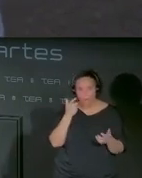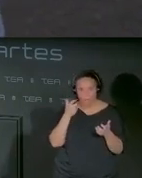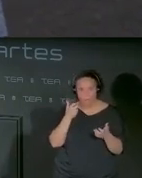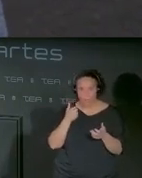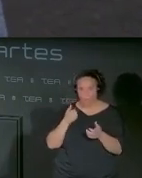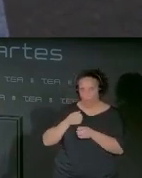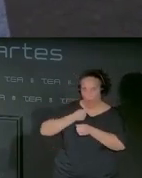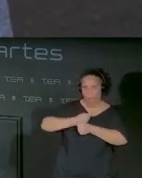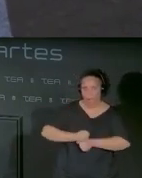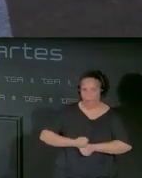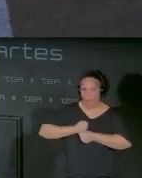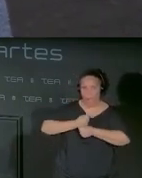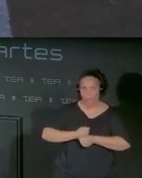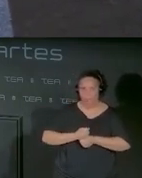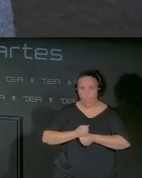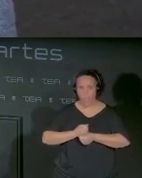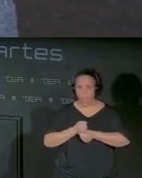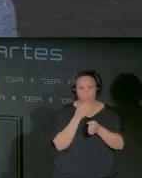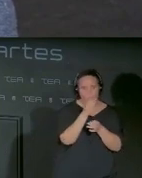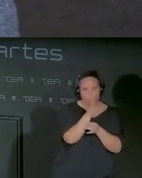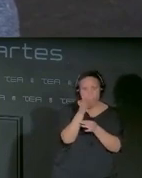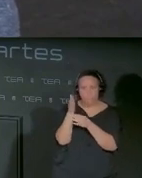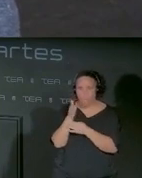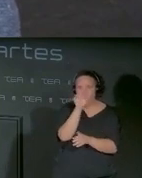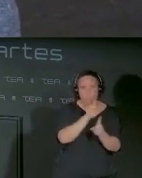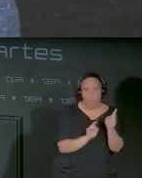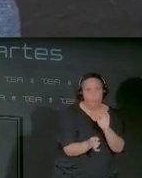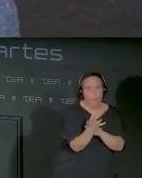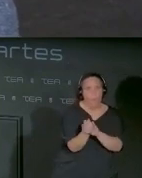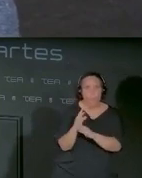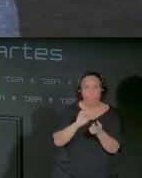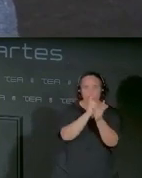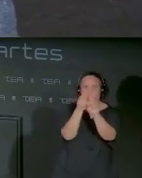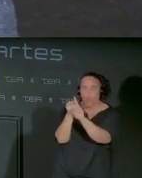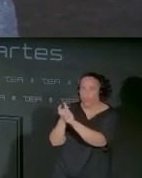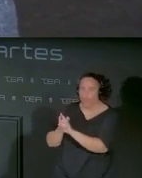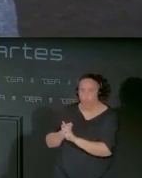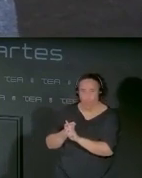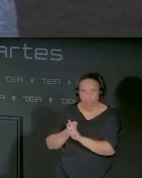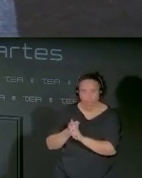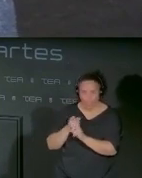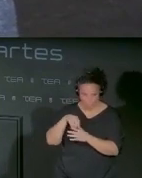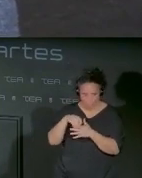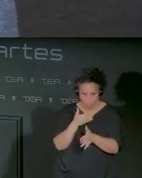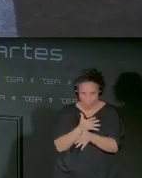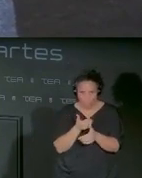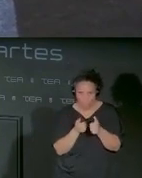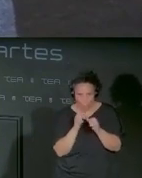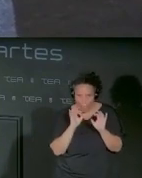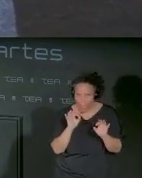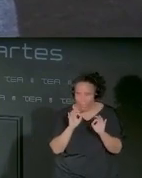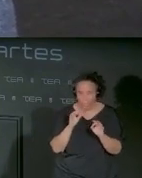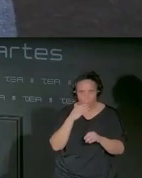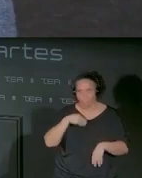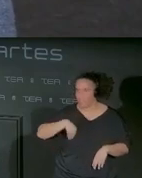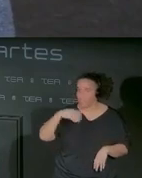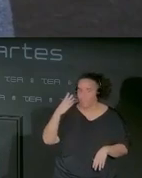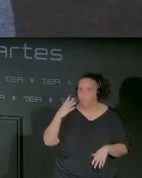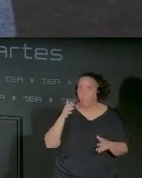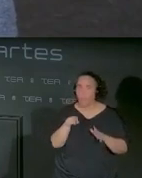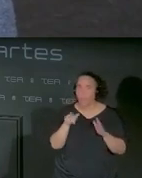time, because there were no possibilities to make a video game similar to movies. Making a video game similar to